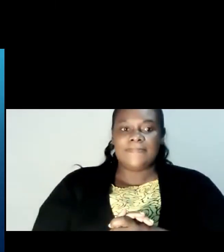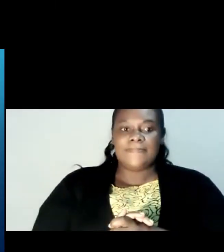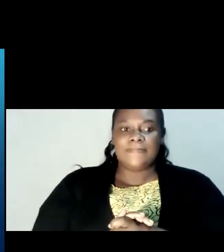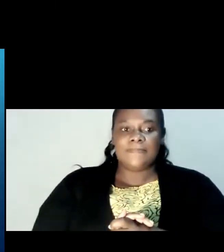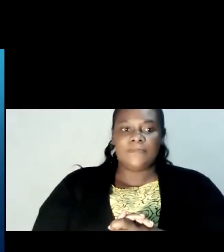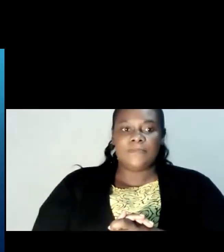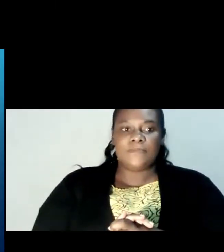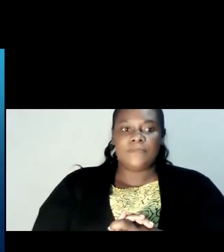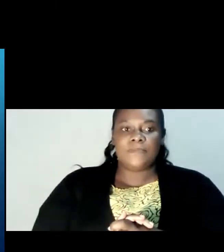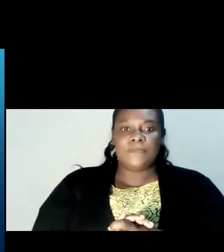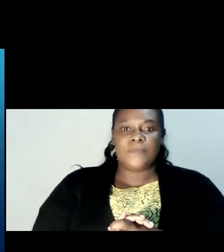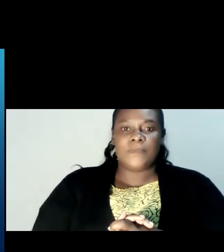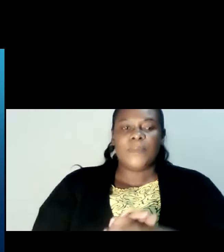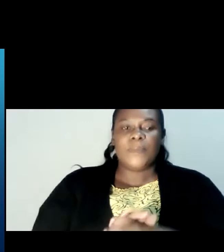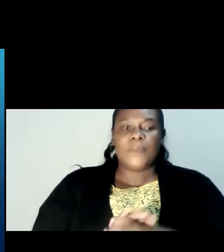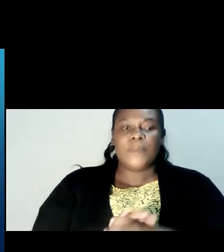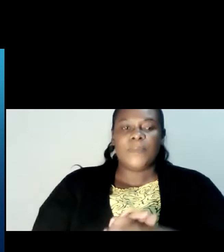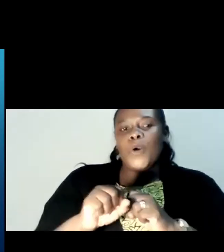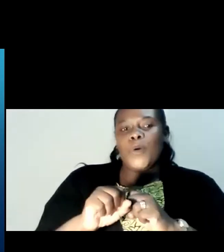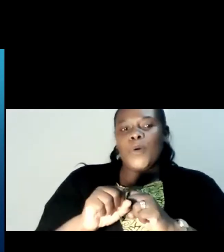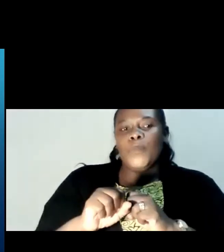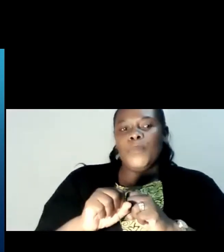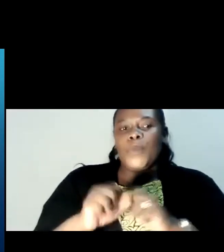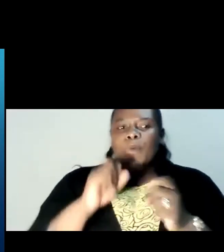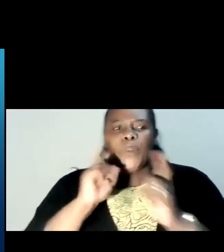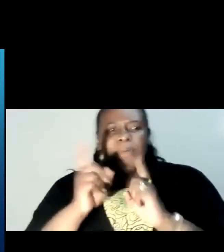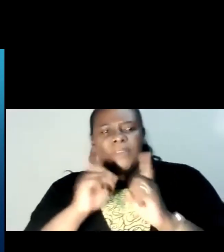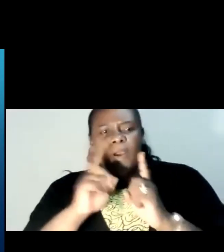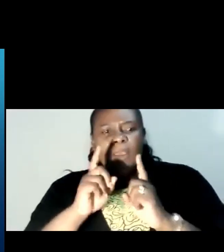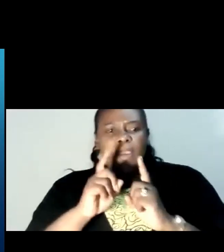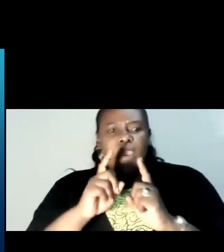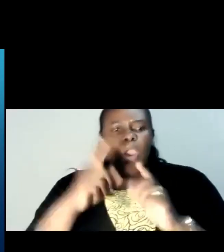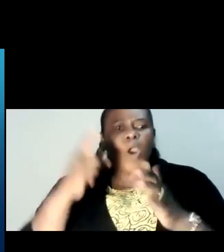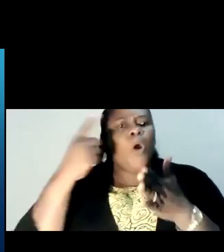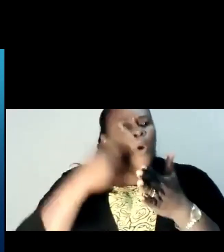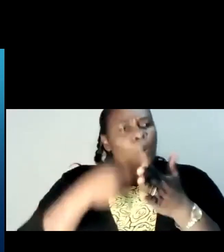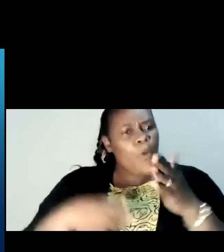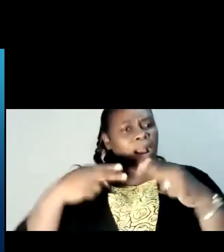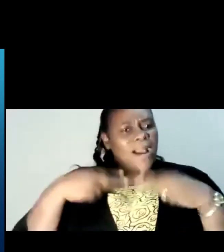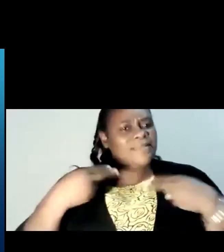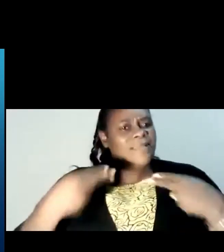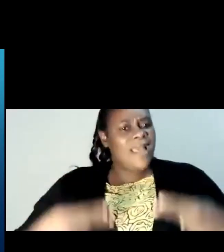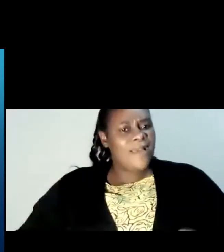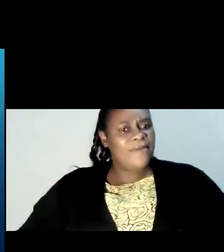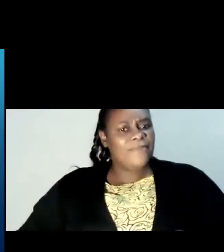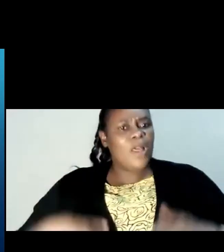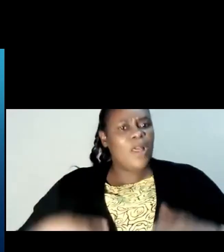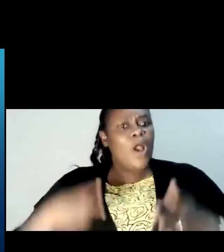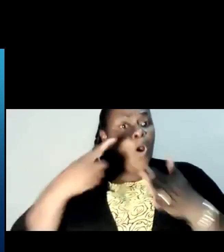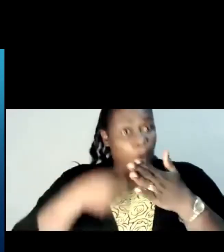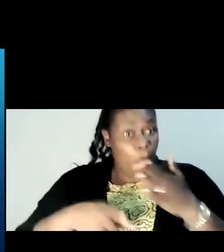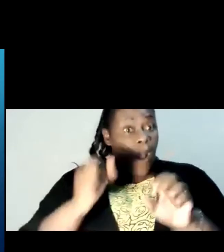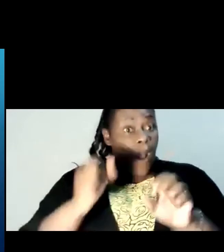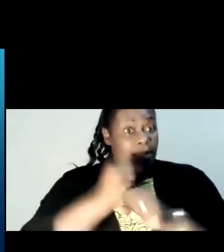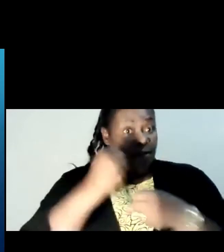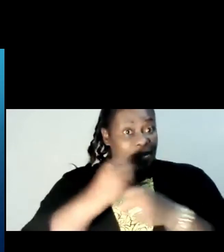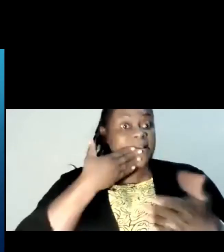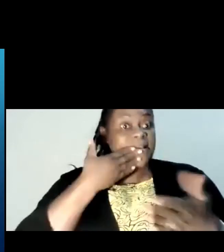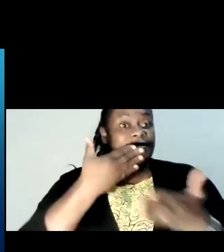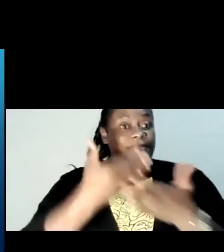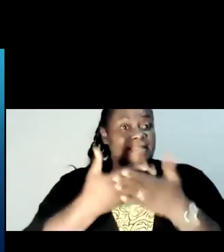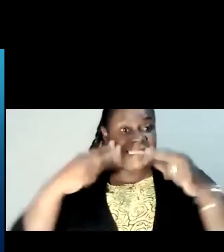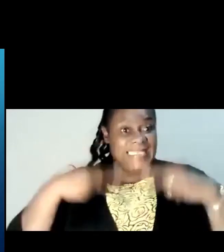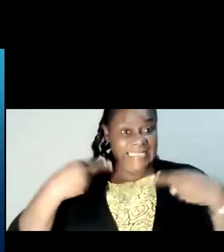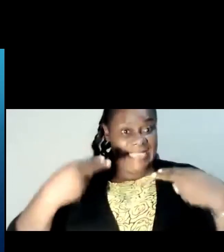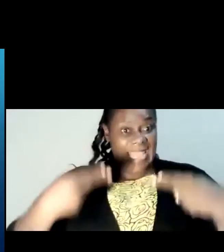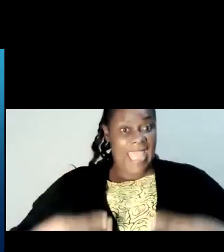So I'm going to be discussing what health is, what makes for good health, and